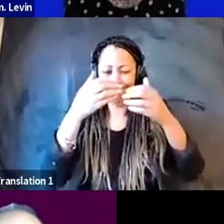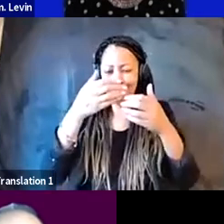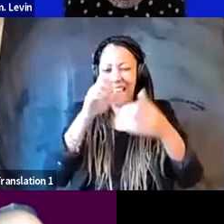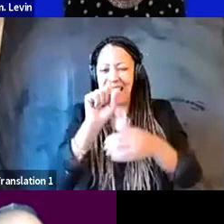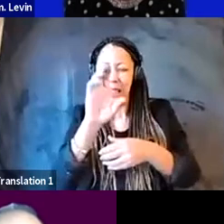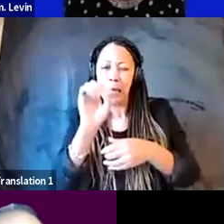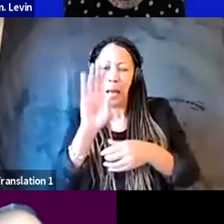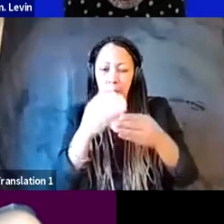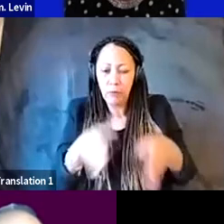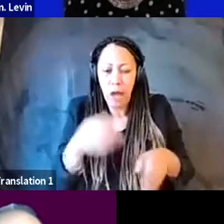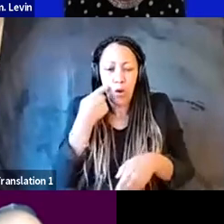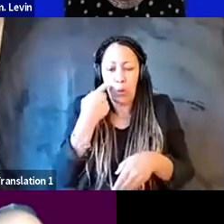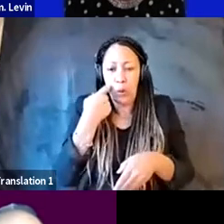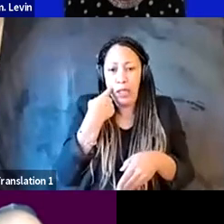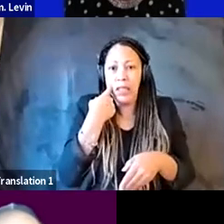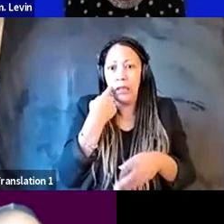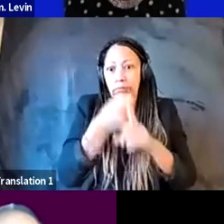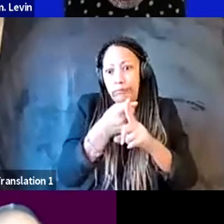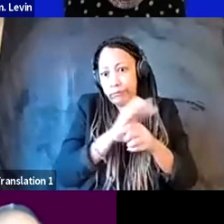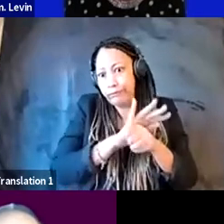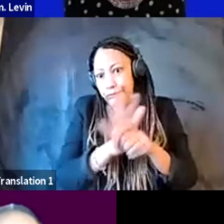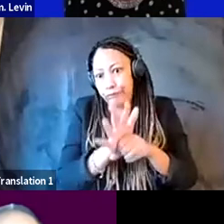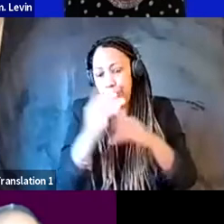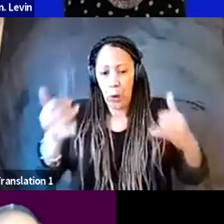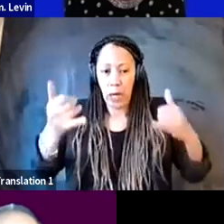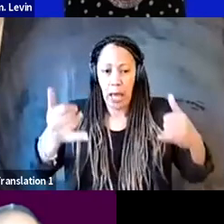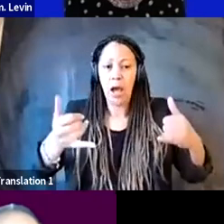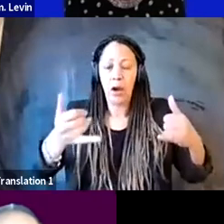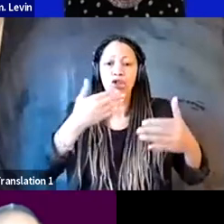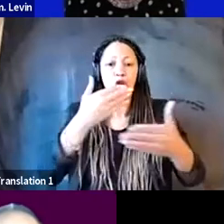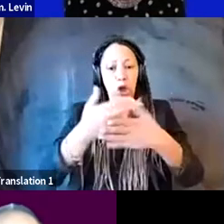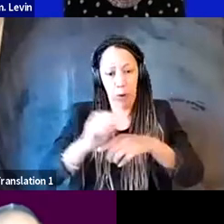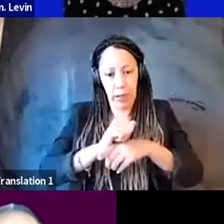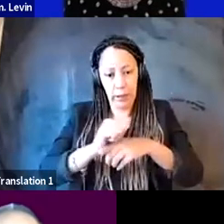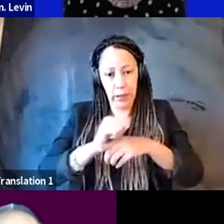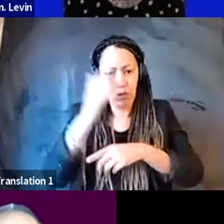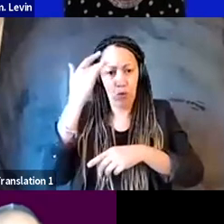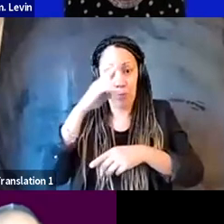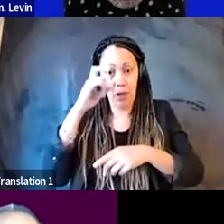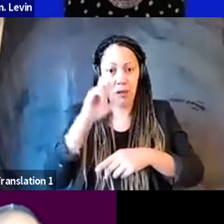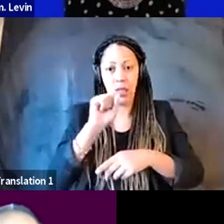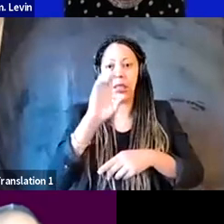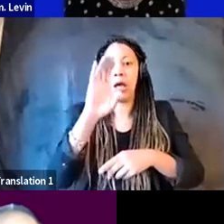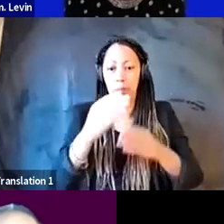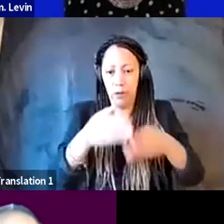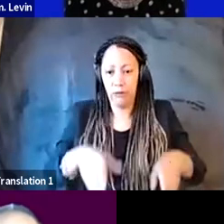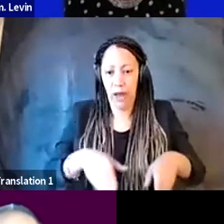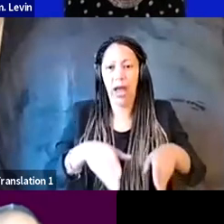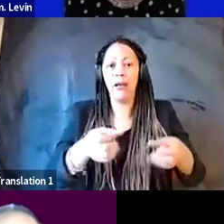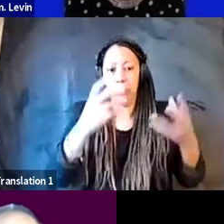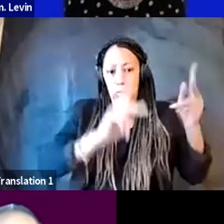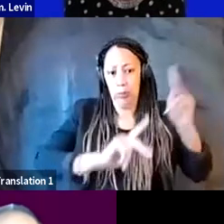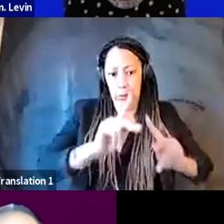recent pandemic that we're living through, this is a good practice because it subdivides the population and makes for,